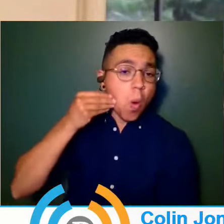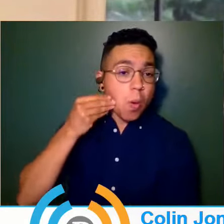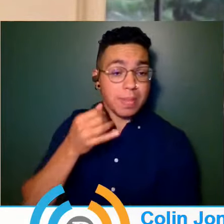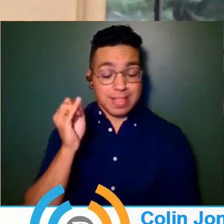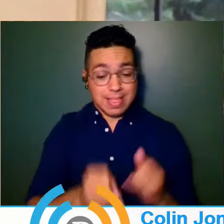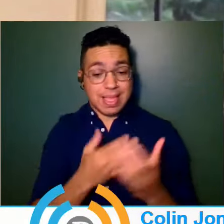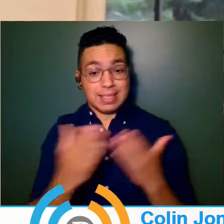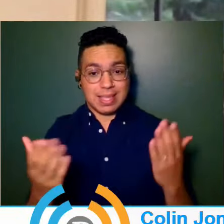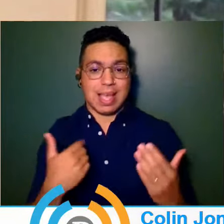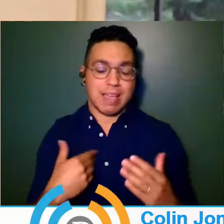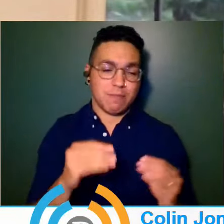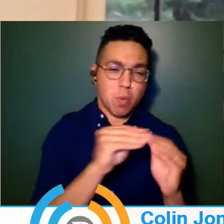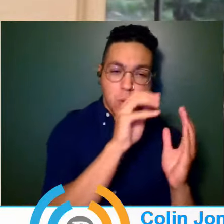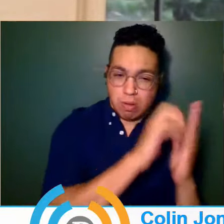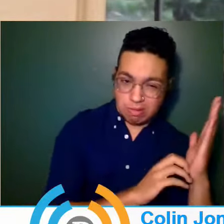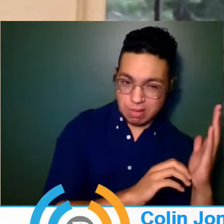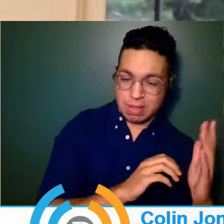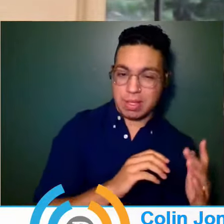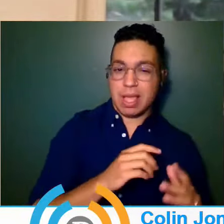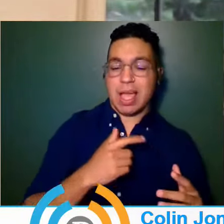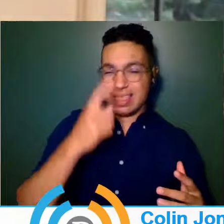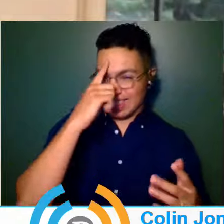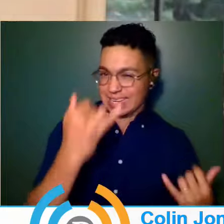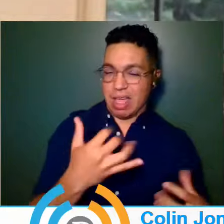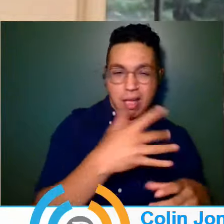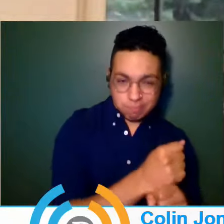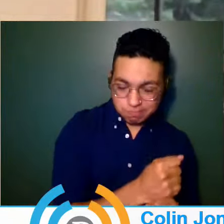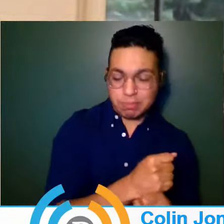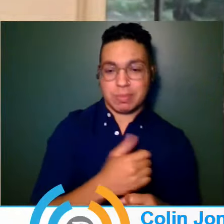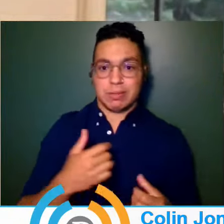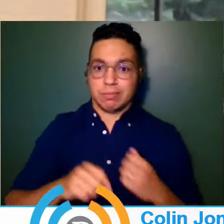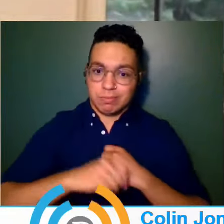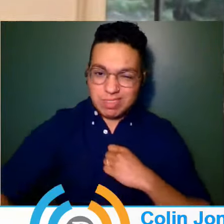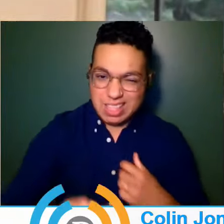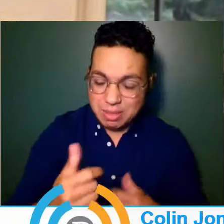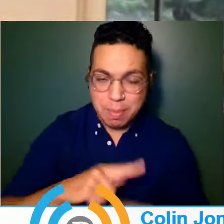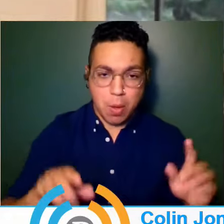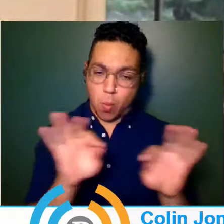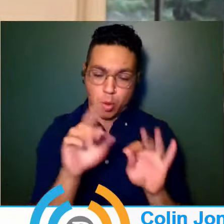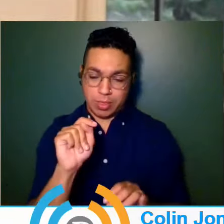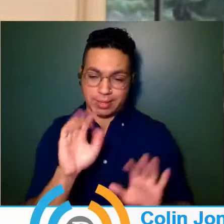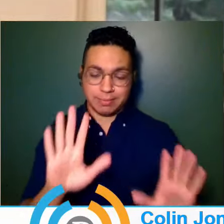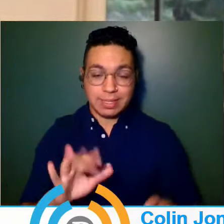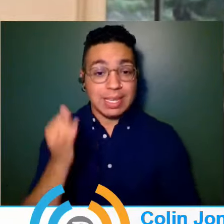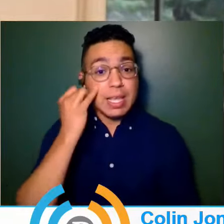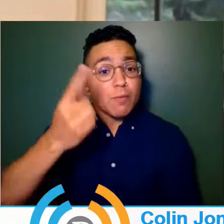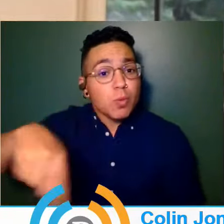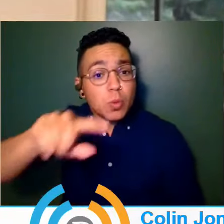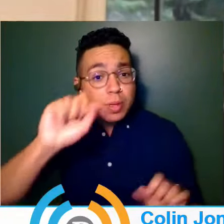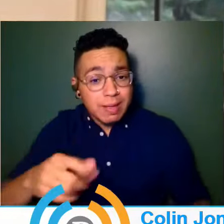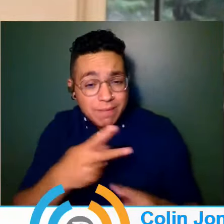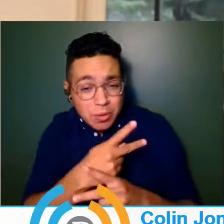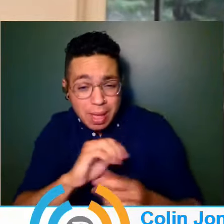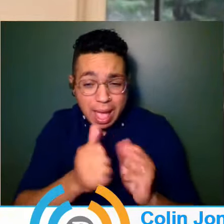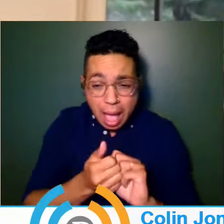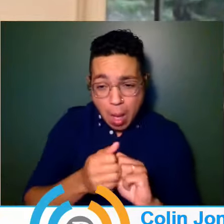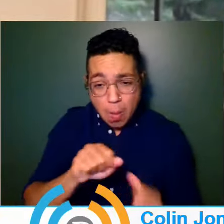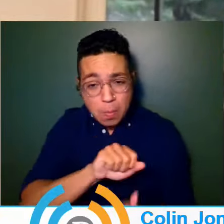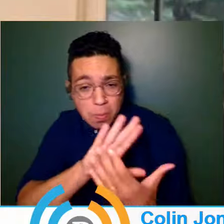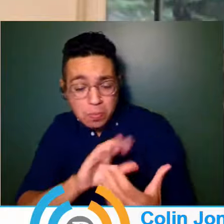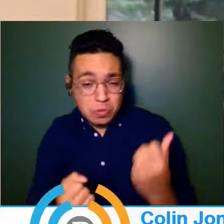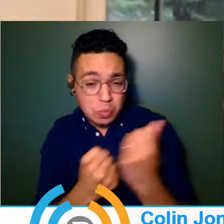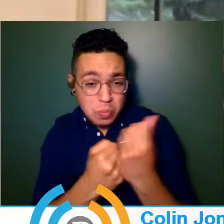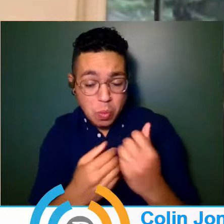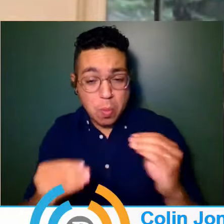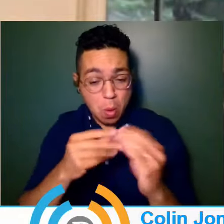thing, but we ran a little bit long, which I think was totally worth it. And so I'll just say, if you can find a way to support more programs like this,